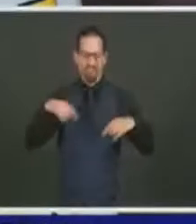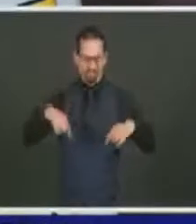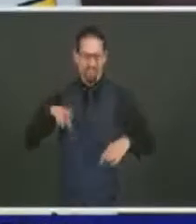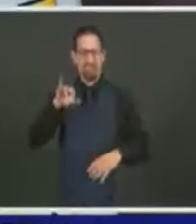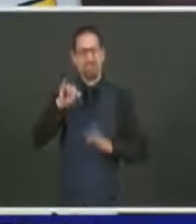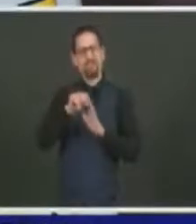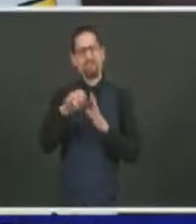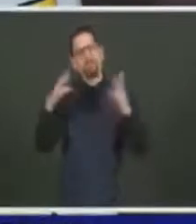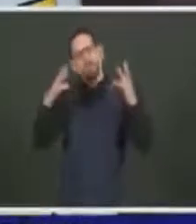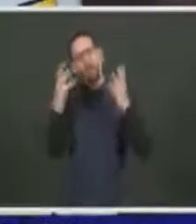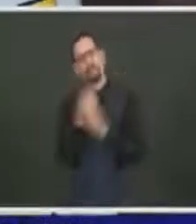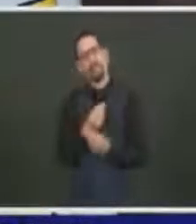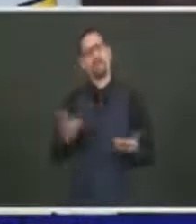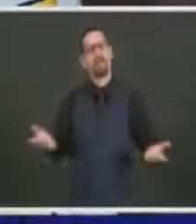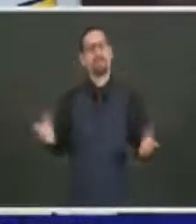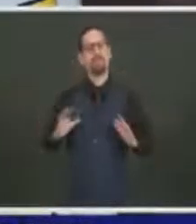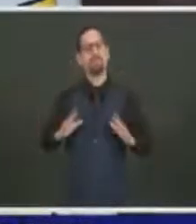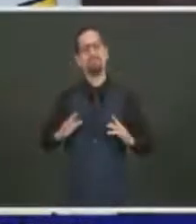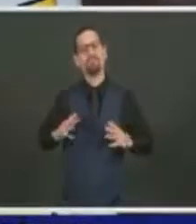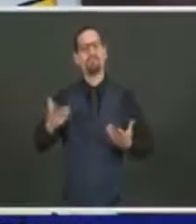here.